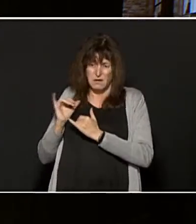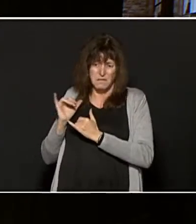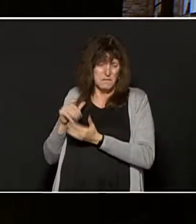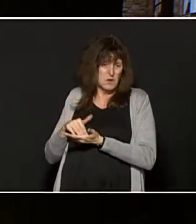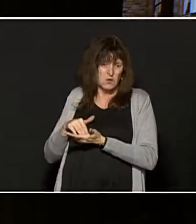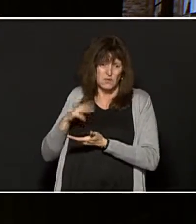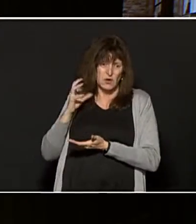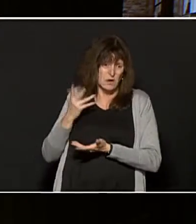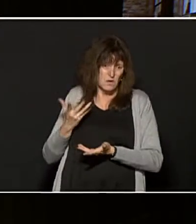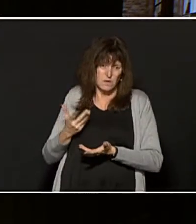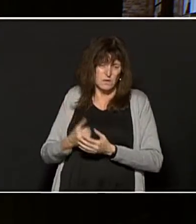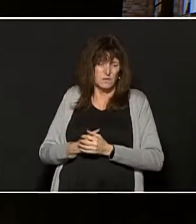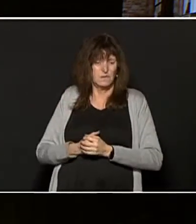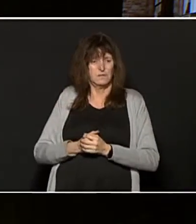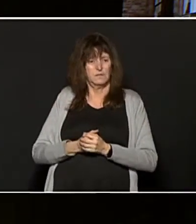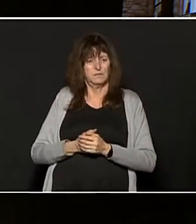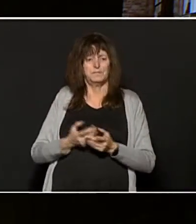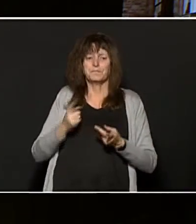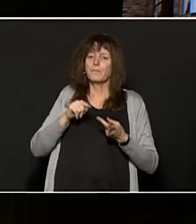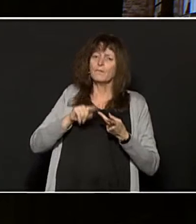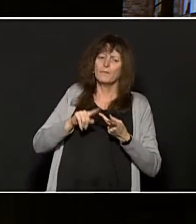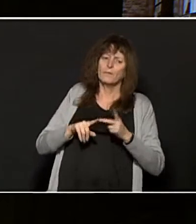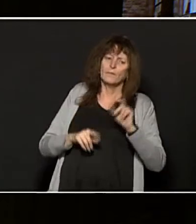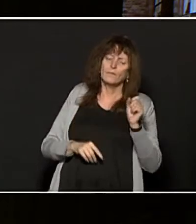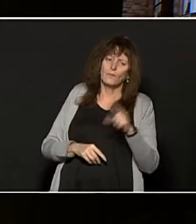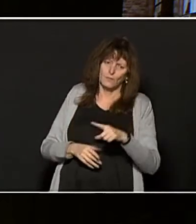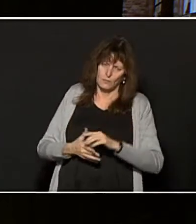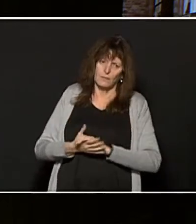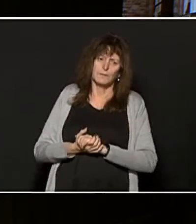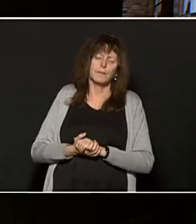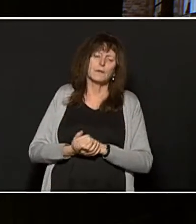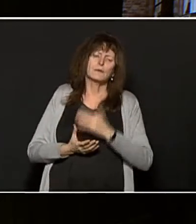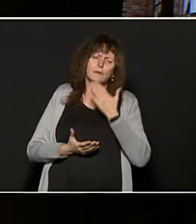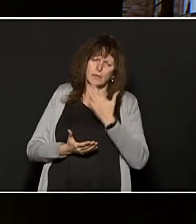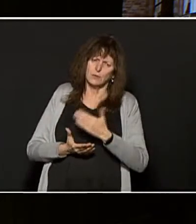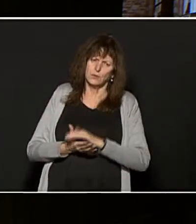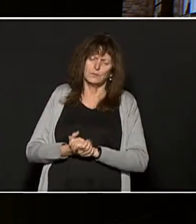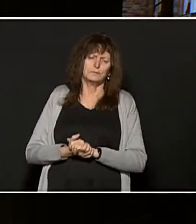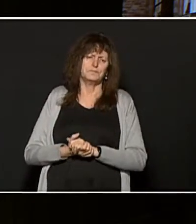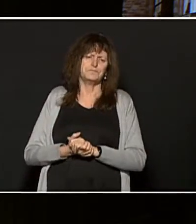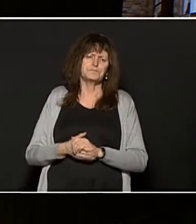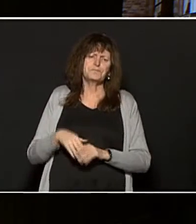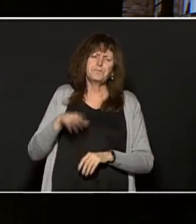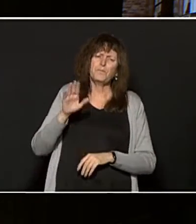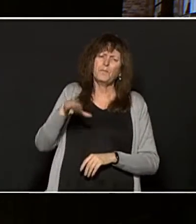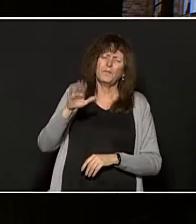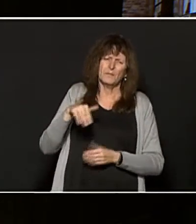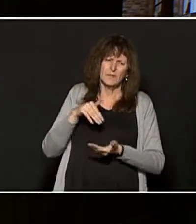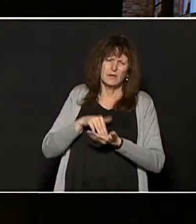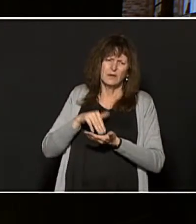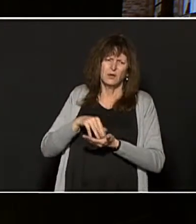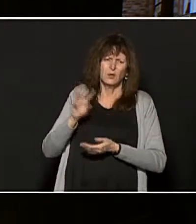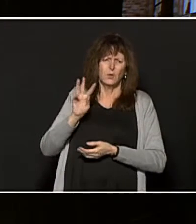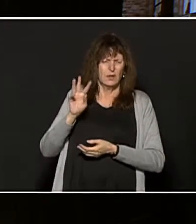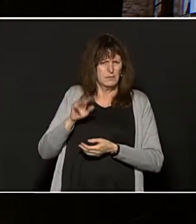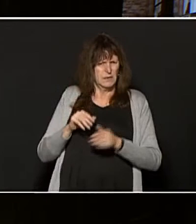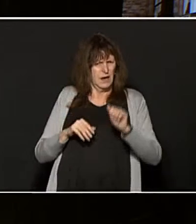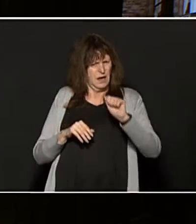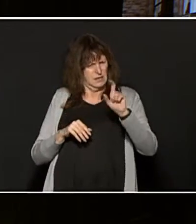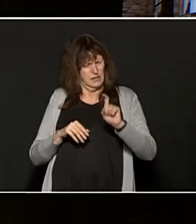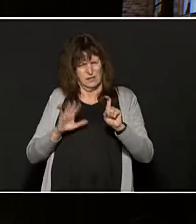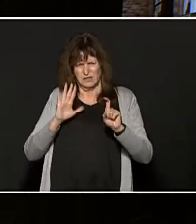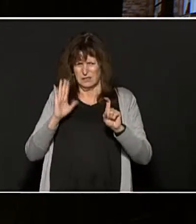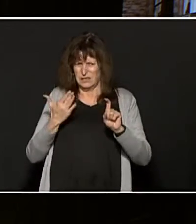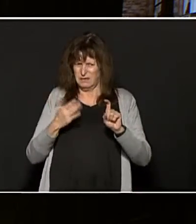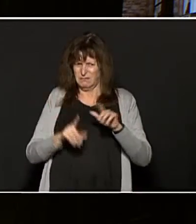Thank you. Dr. Williams, it appears that many people are getting side effects with the Astrozetica vaccine specifically, and I don't want to scare